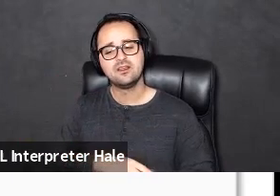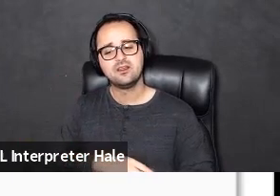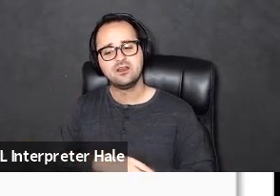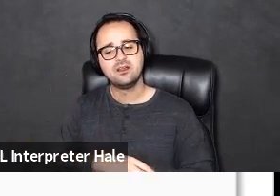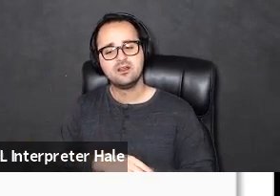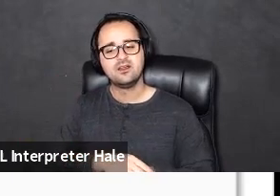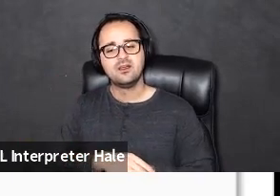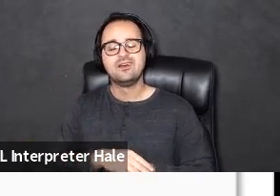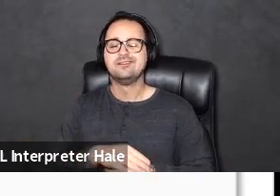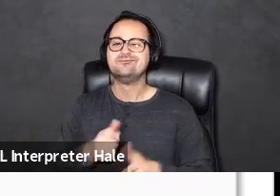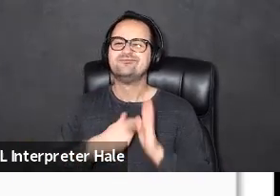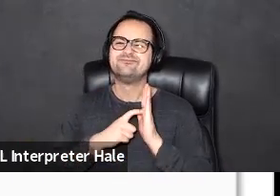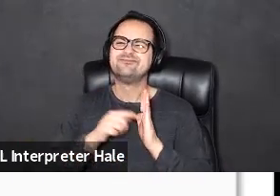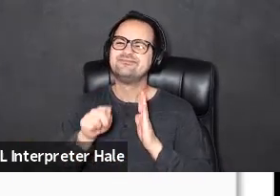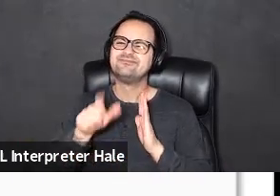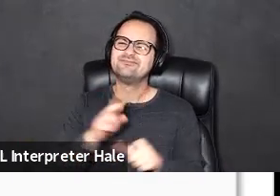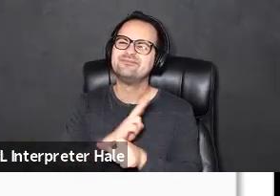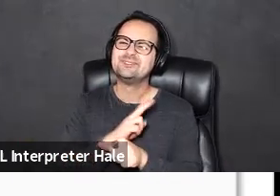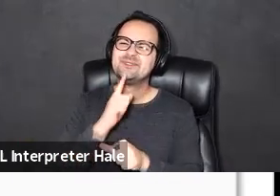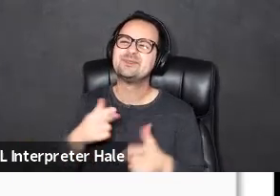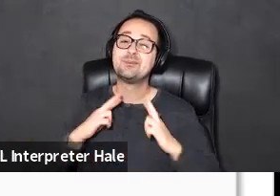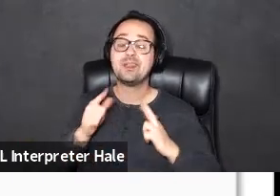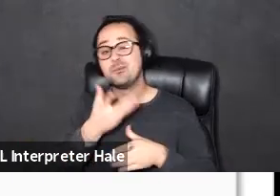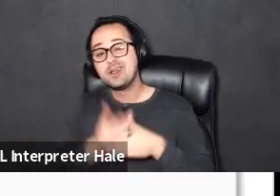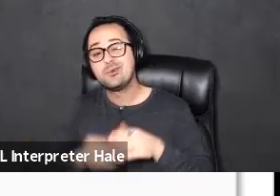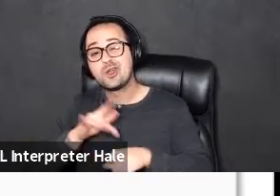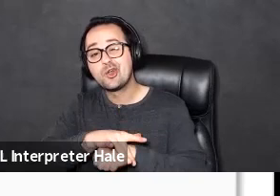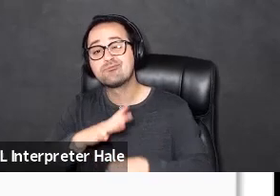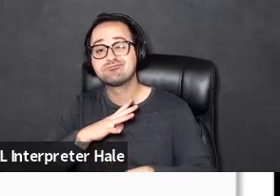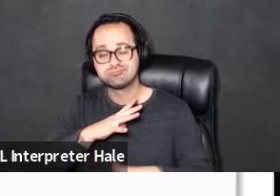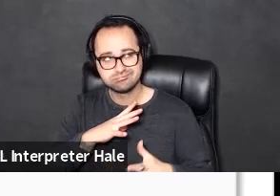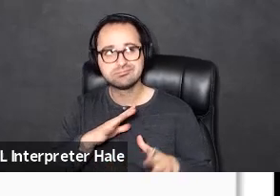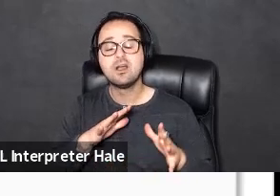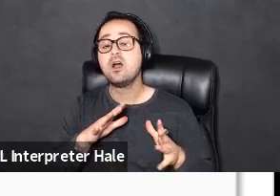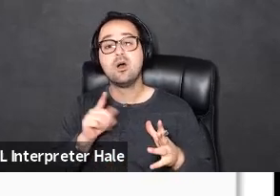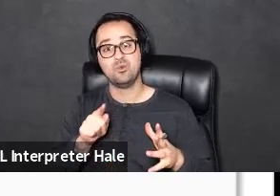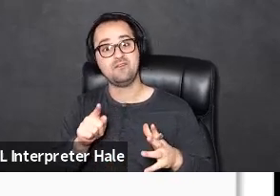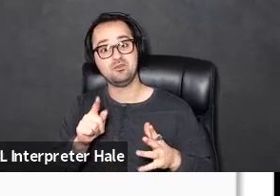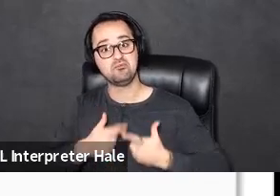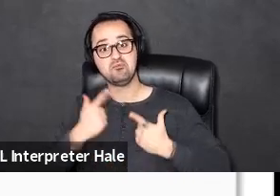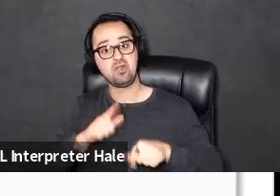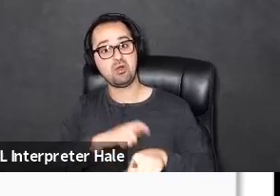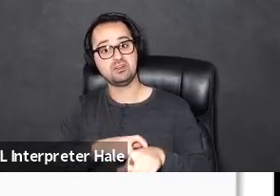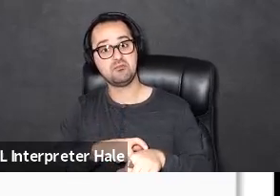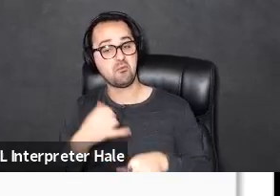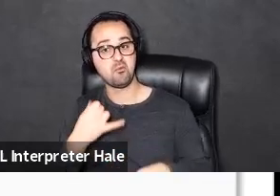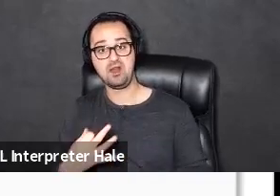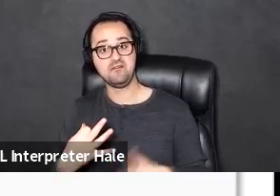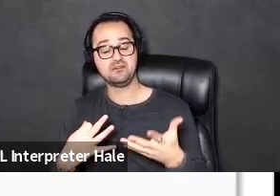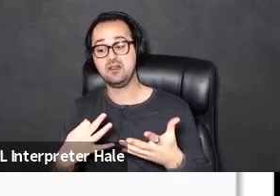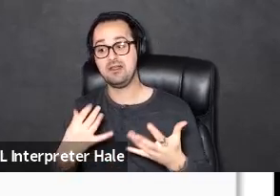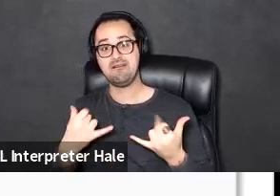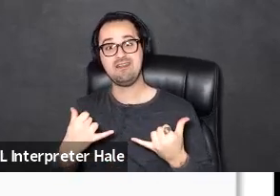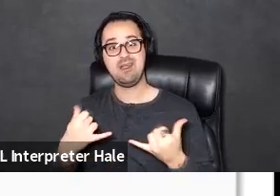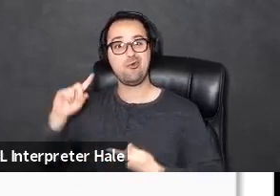you're supposed to be using it for your retirement. Granted, you pass early, then that's fine and going through that. But what if you live a long time and you've now liquidated